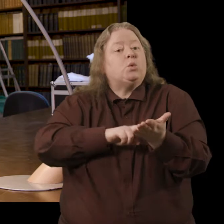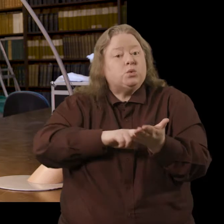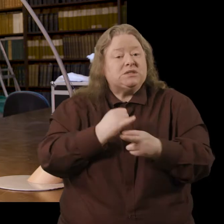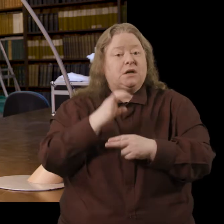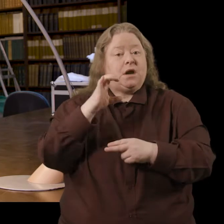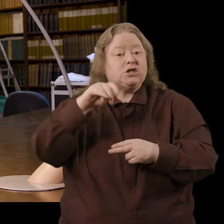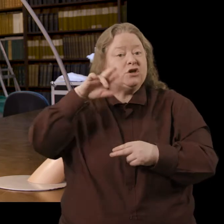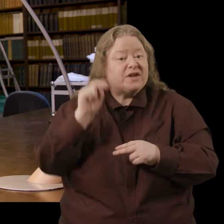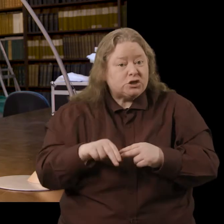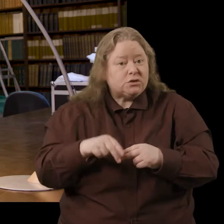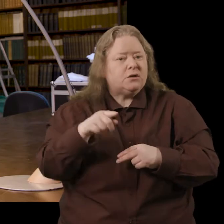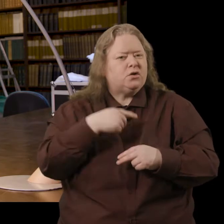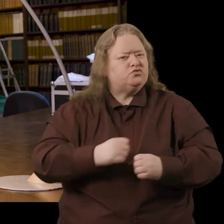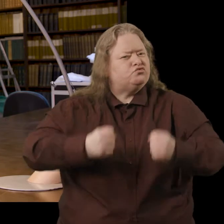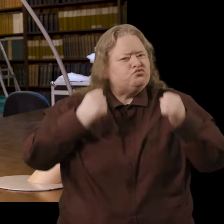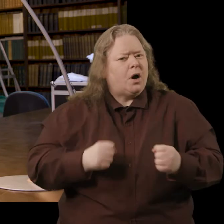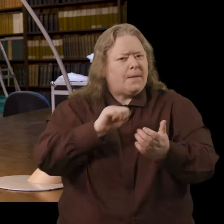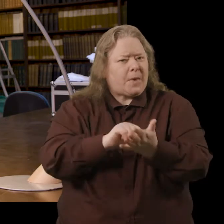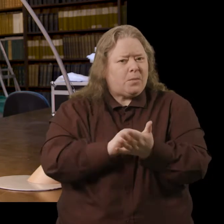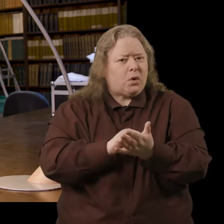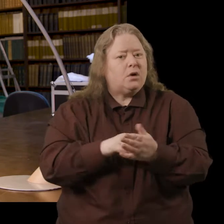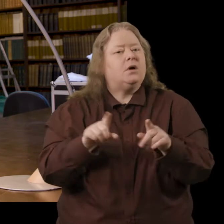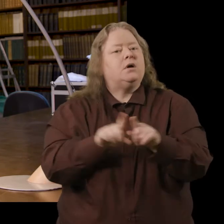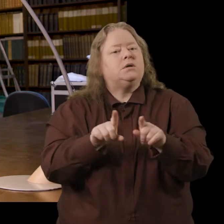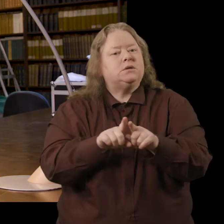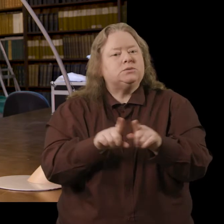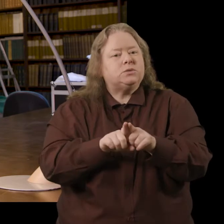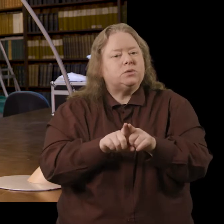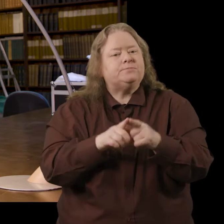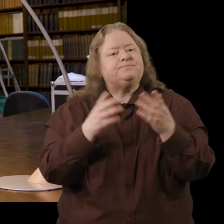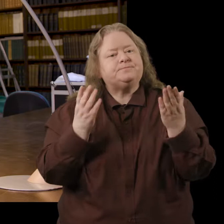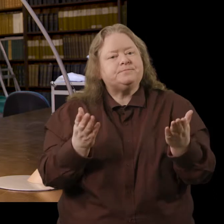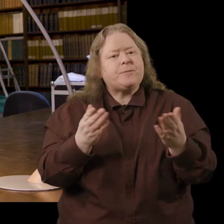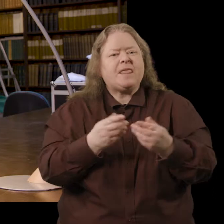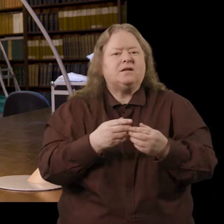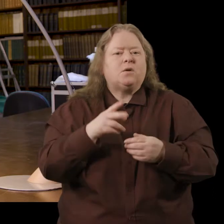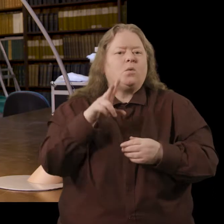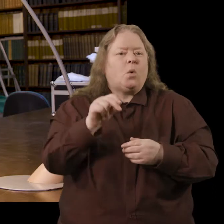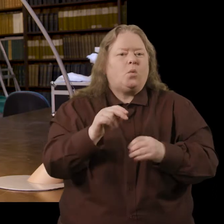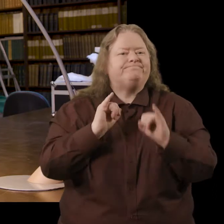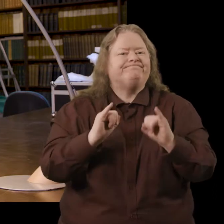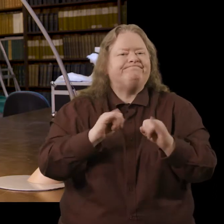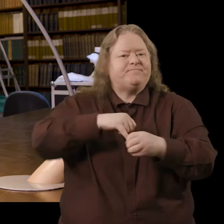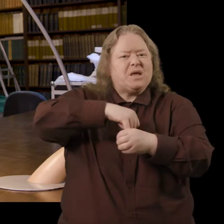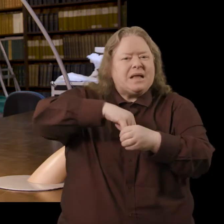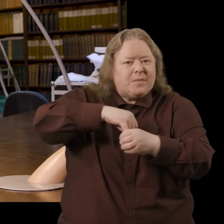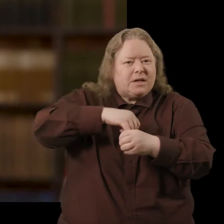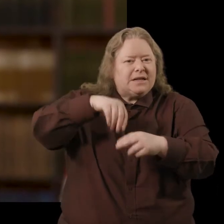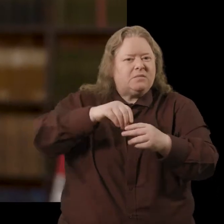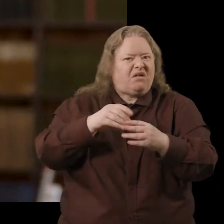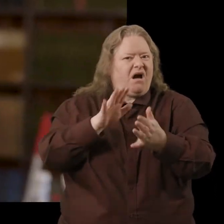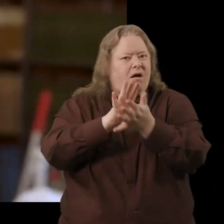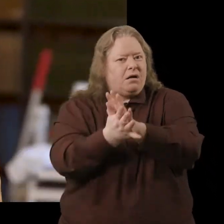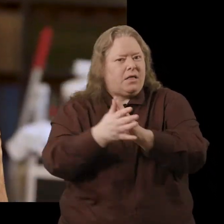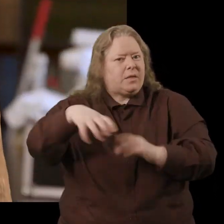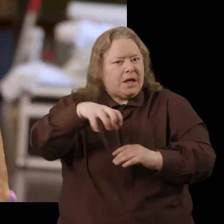used in conservation. It's very strong paper, and also it's there are no nasty chemicals in it that might harm the bell. So I